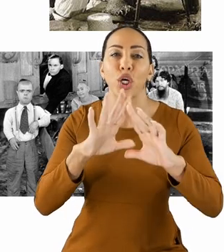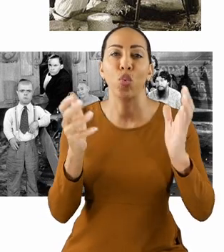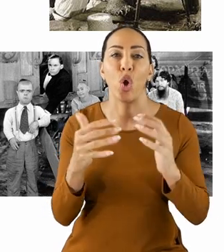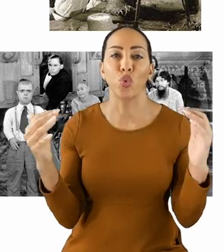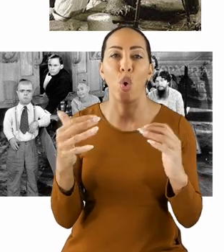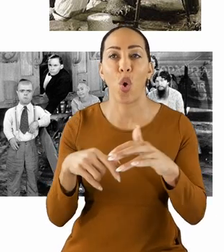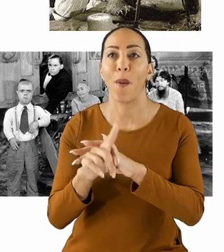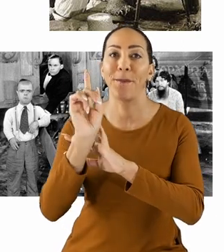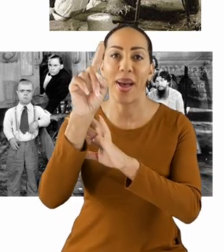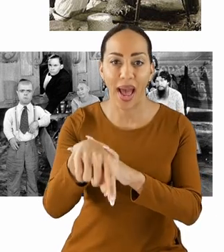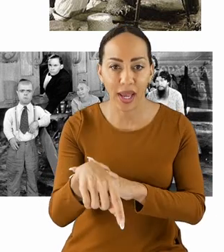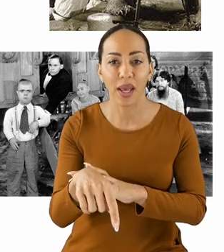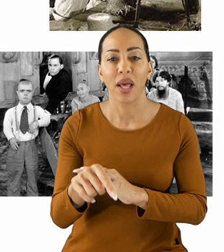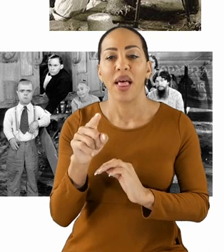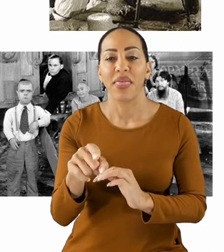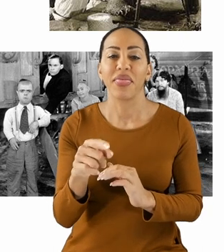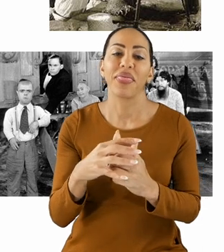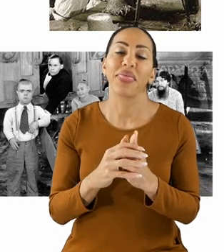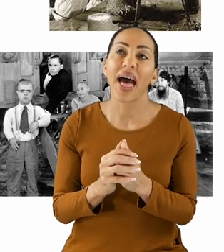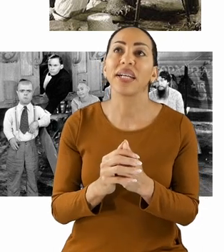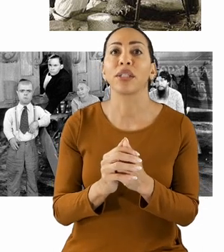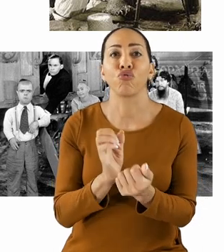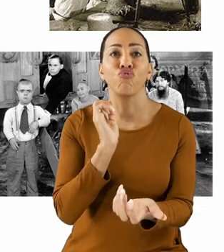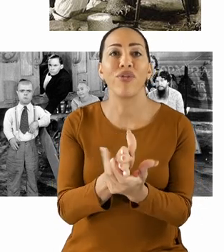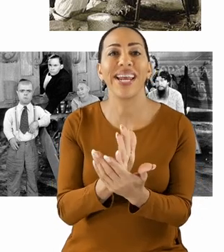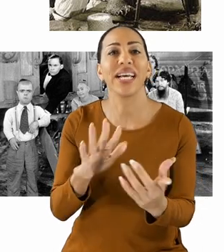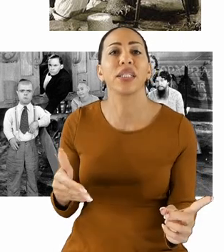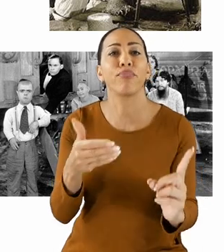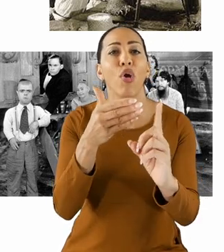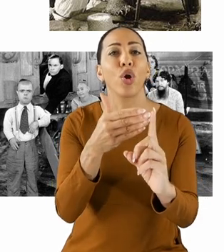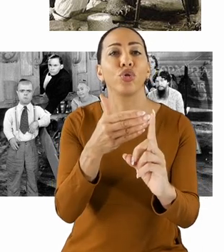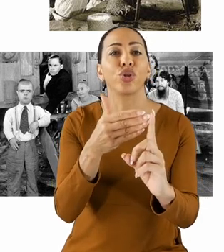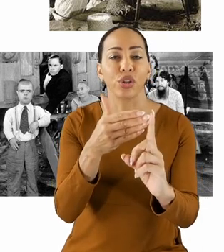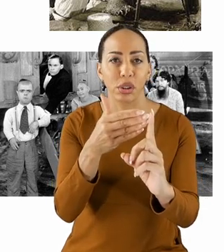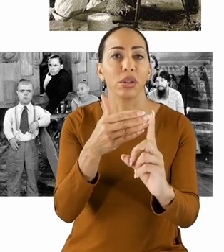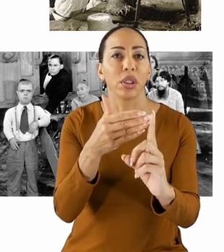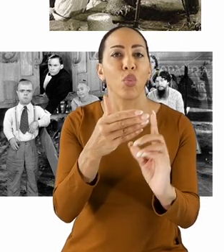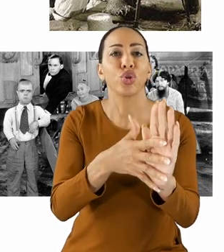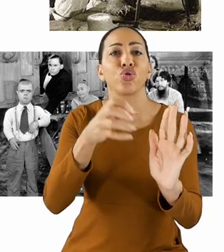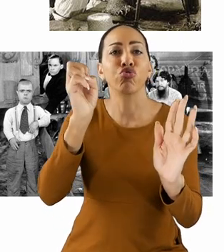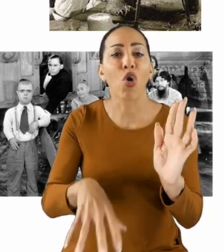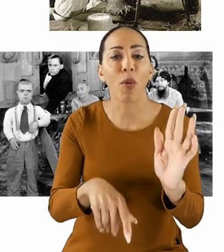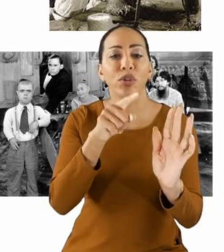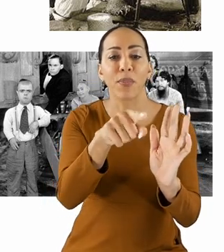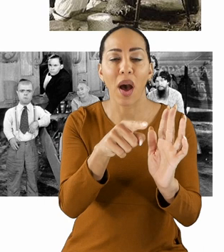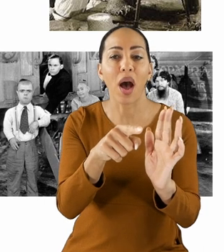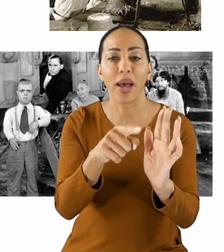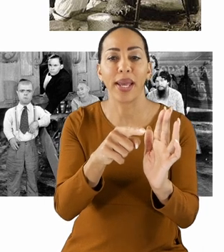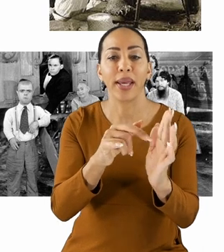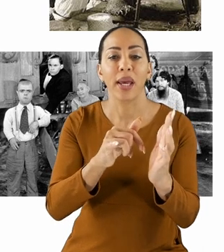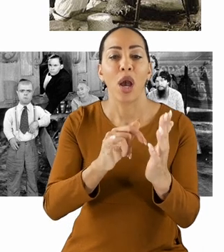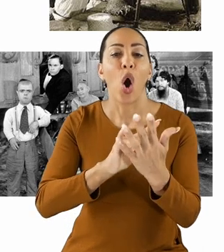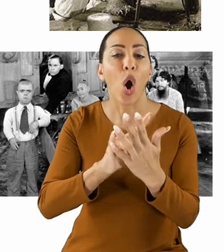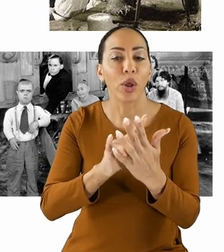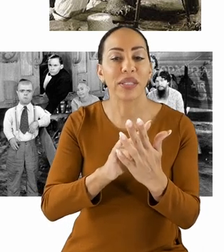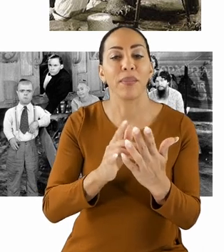from the Second World War. And that sort of social realist approach really was knocked off the agenda, certainly in Hollywood,